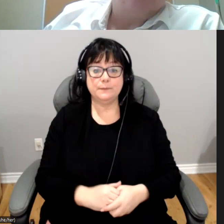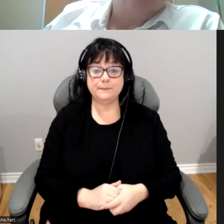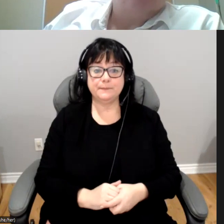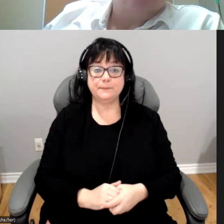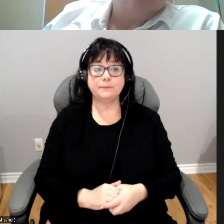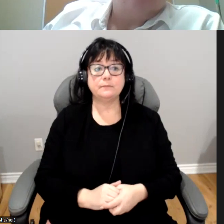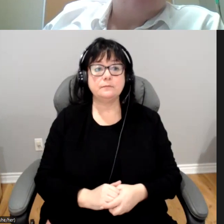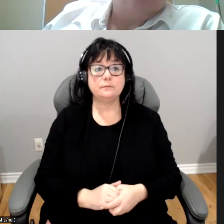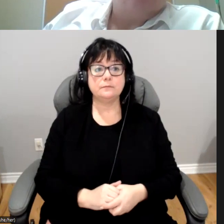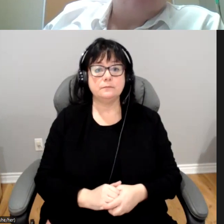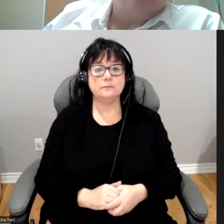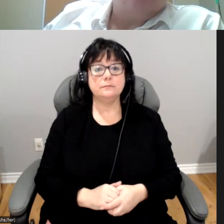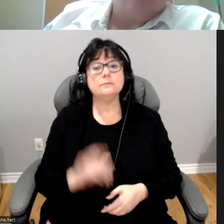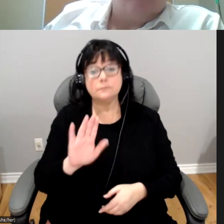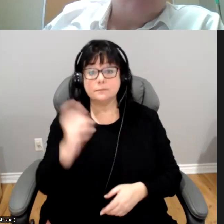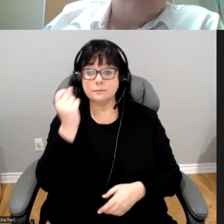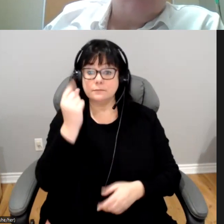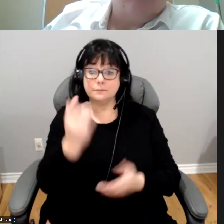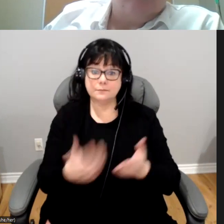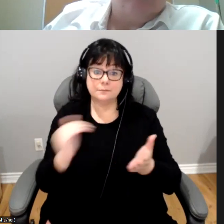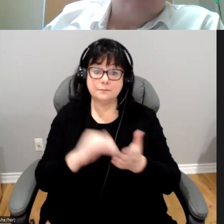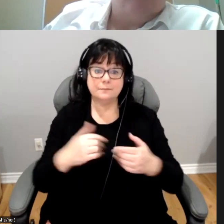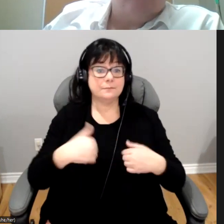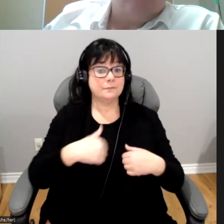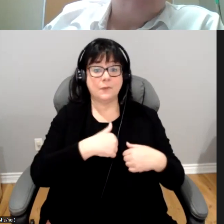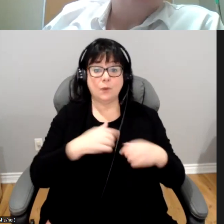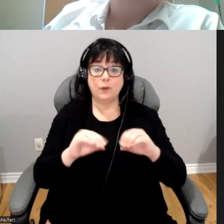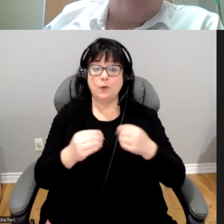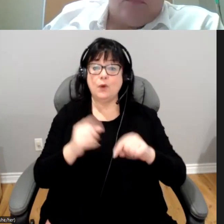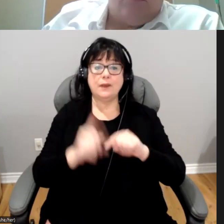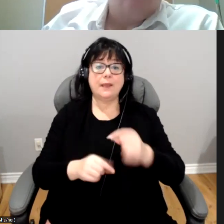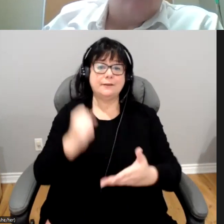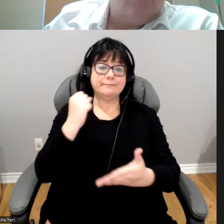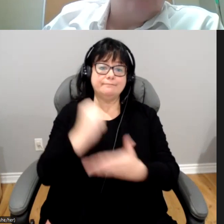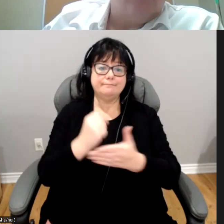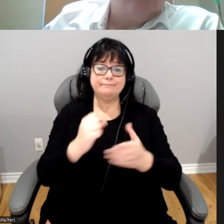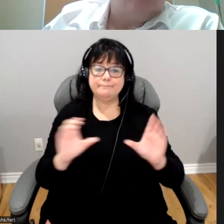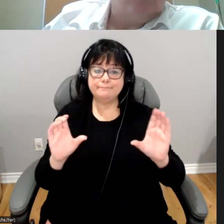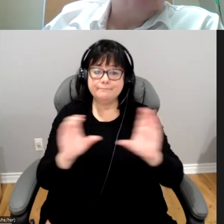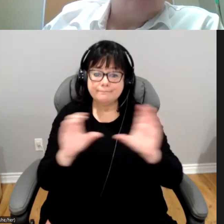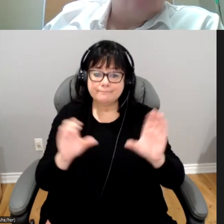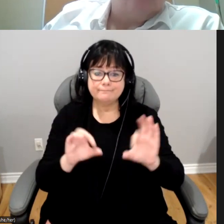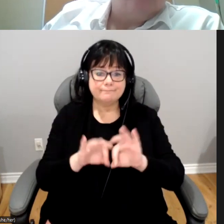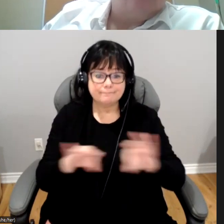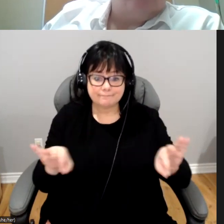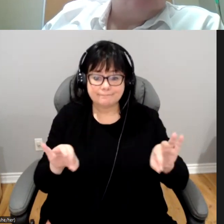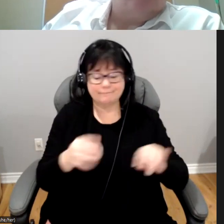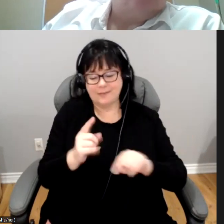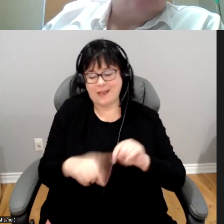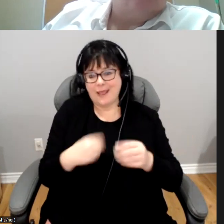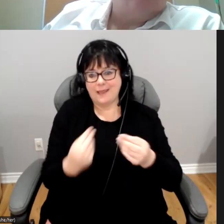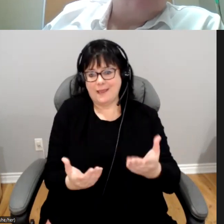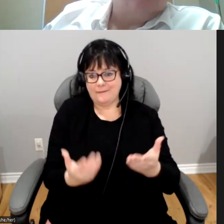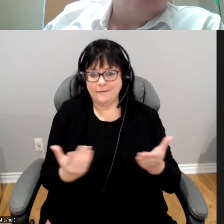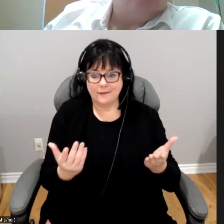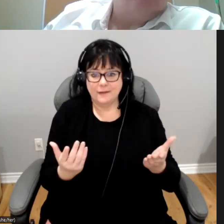a non-credential granting organization, like I can't give someone a diploma or a degree, or I can